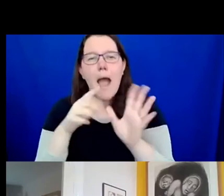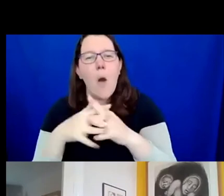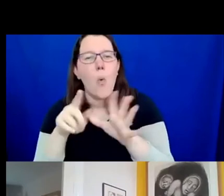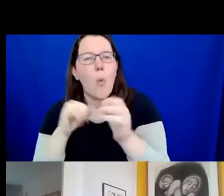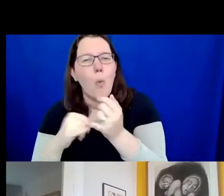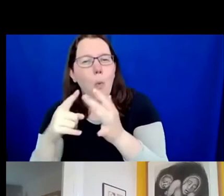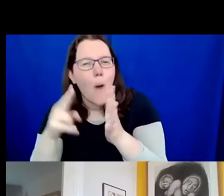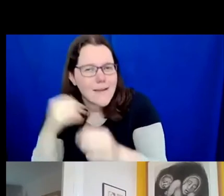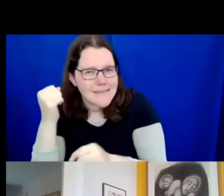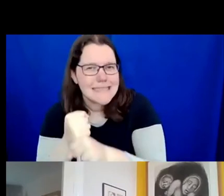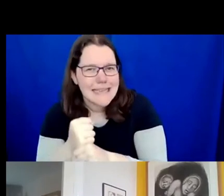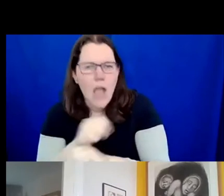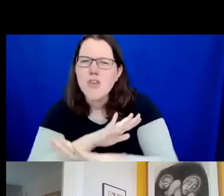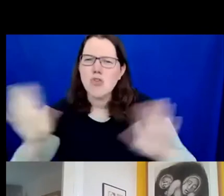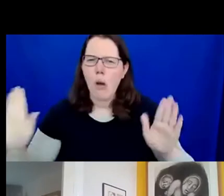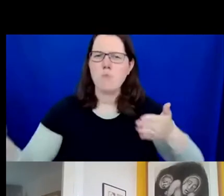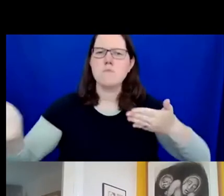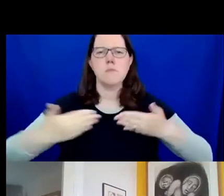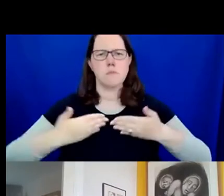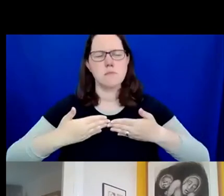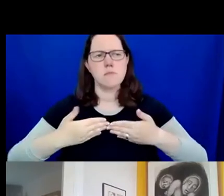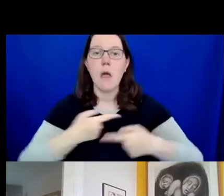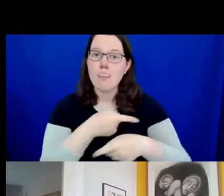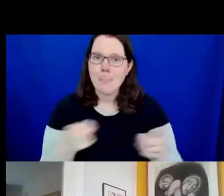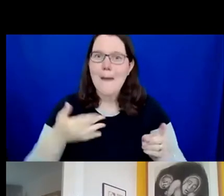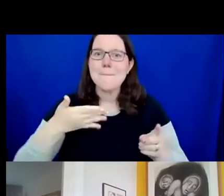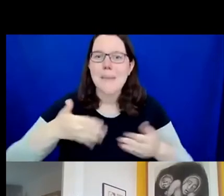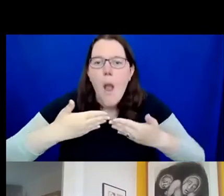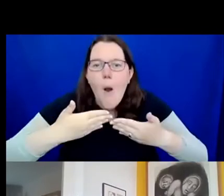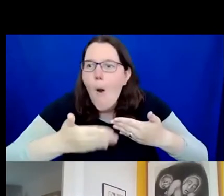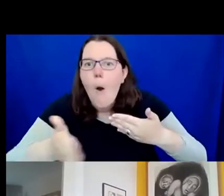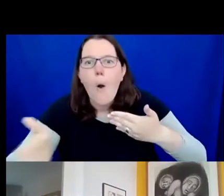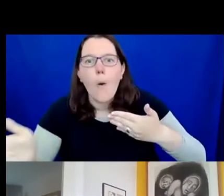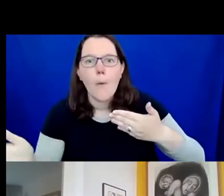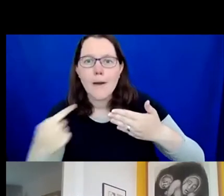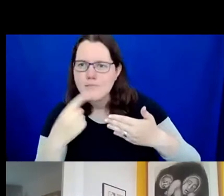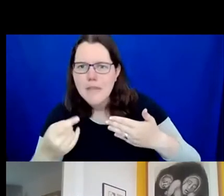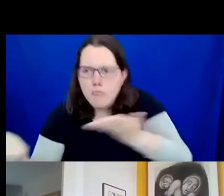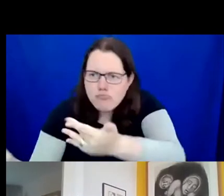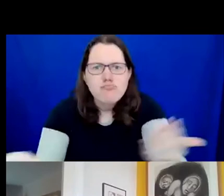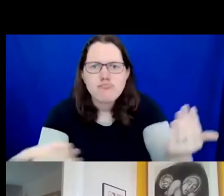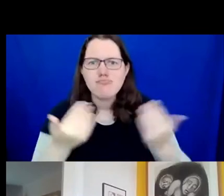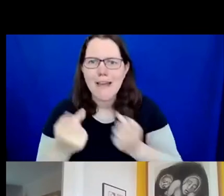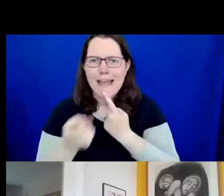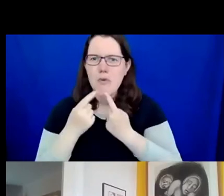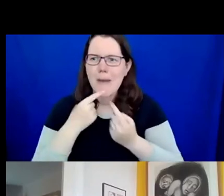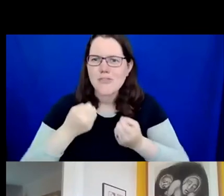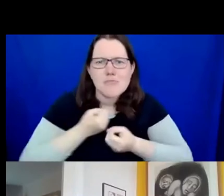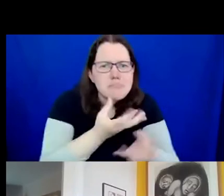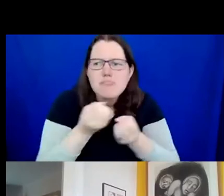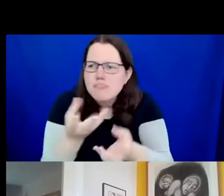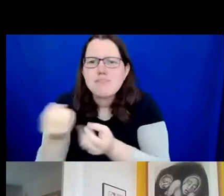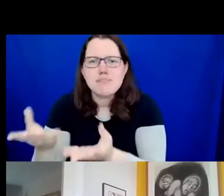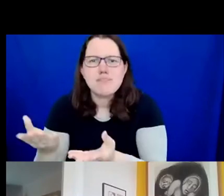share? There's enough food for everyone at the table. No one needs to go hungry or to lose out because we've invited